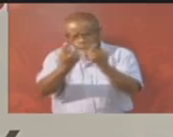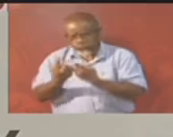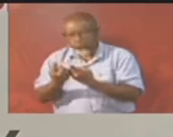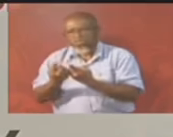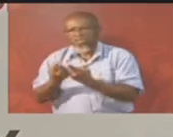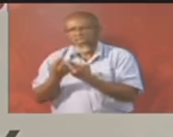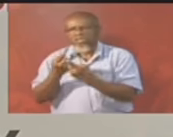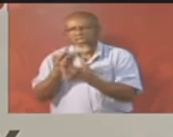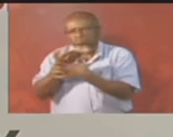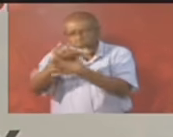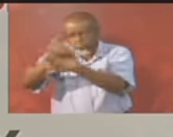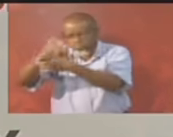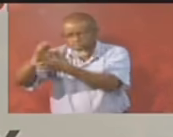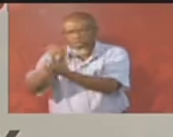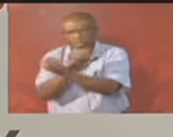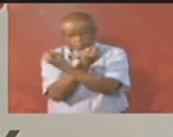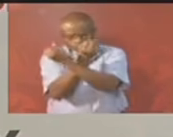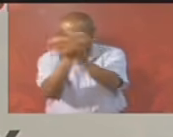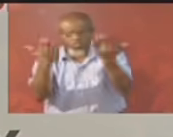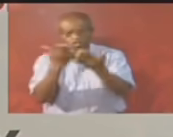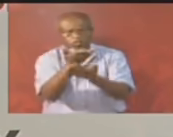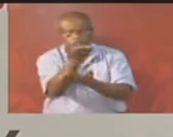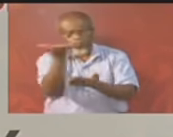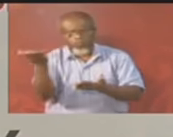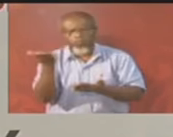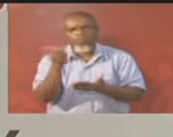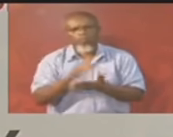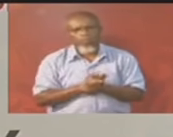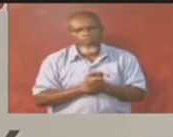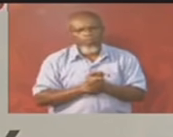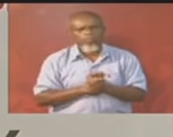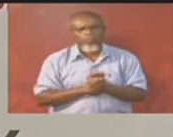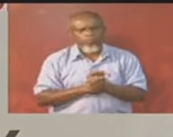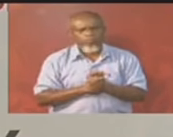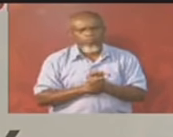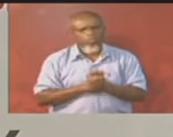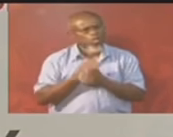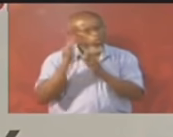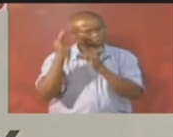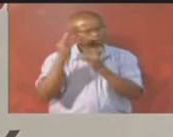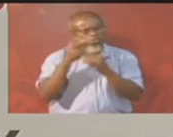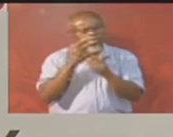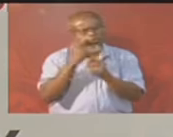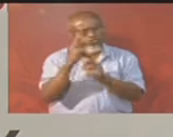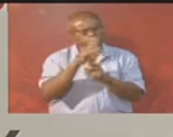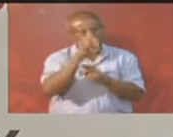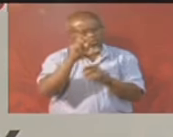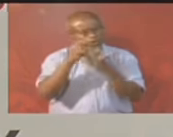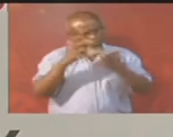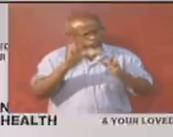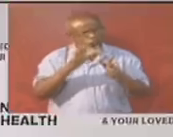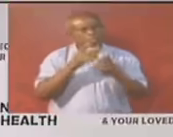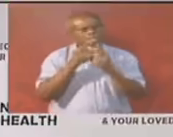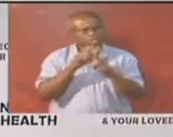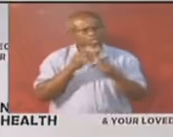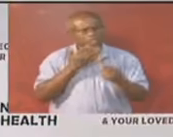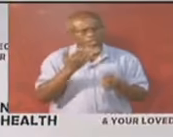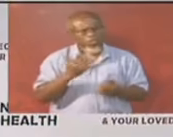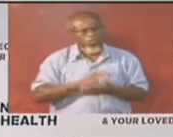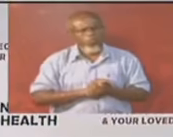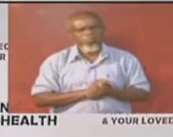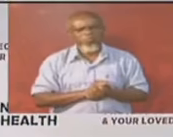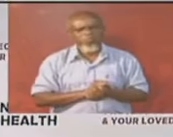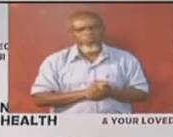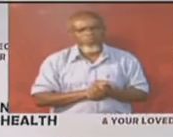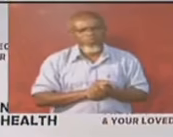the earliest possible convenience. So hopefully that takes care of the 2 questions asked. Certainly, Dr. Heinz, and